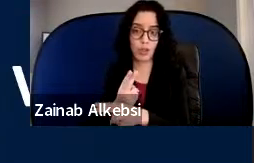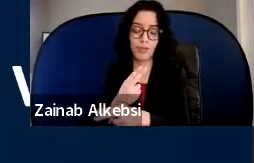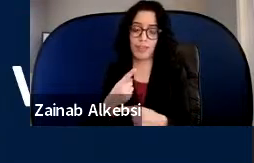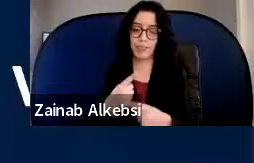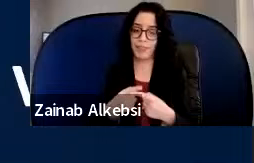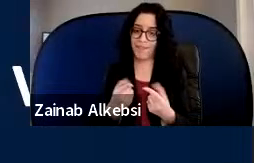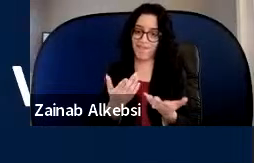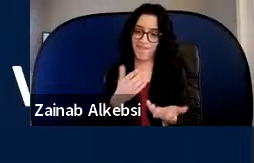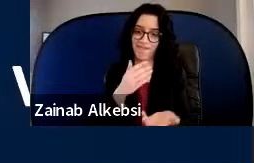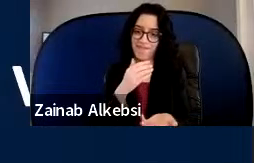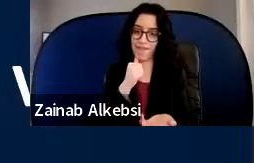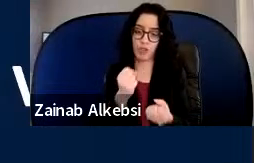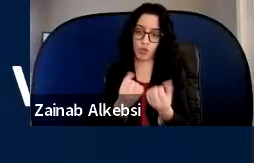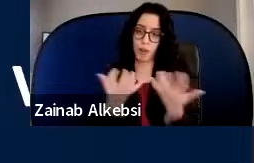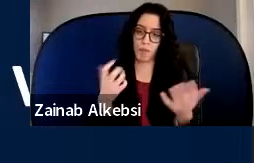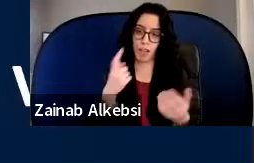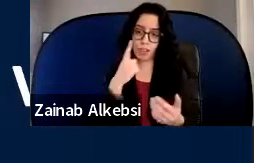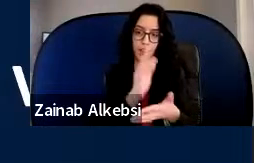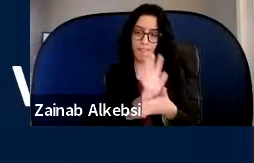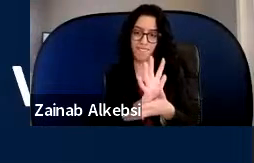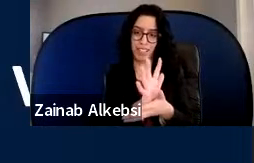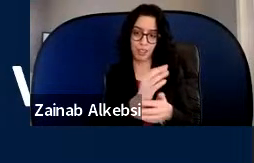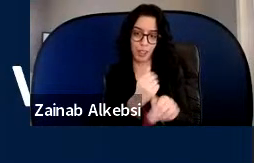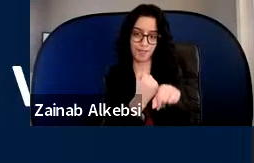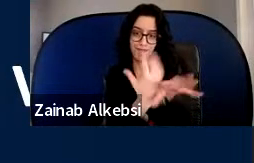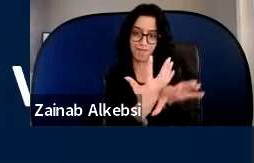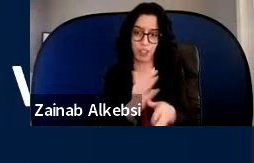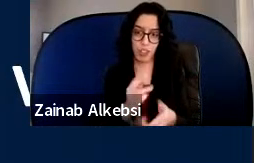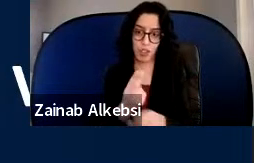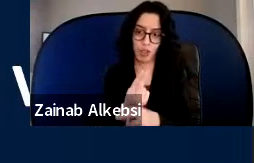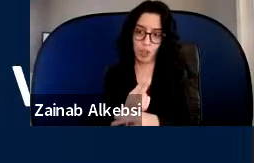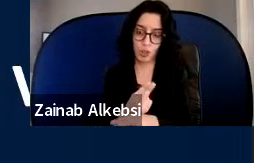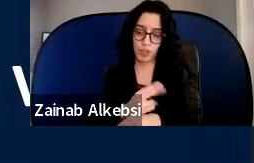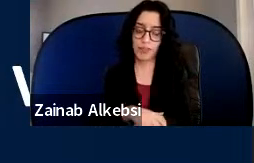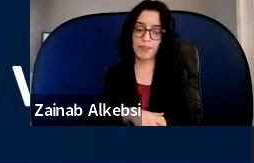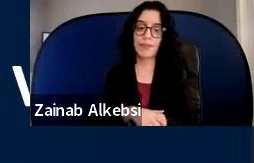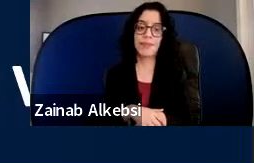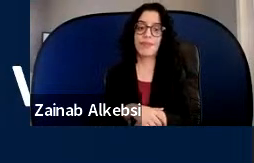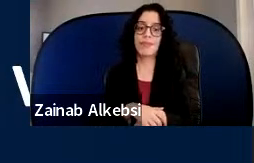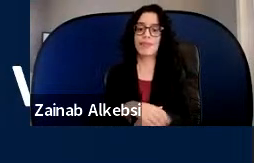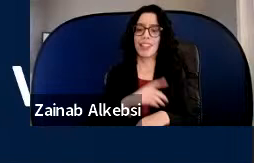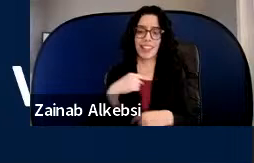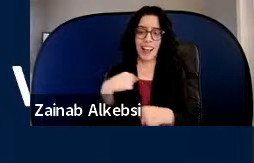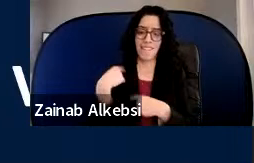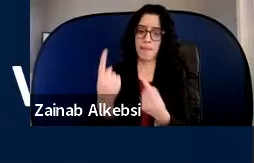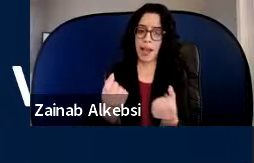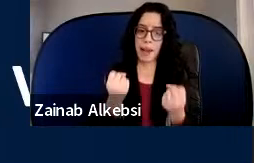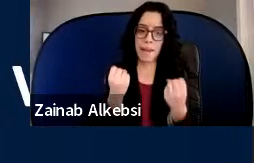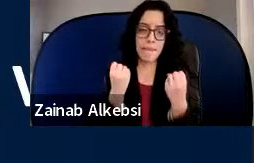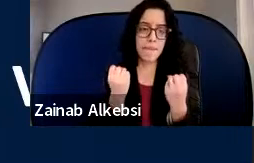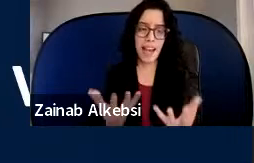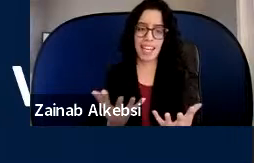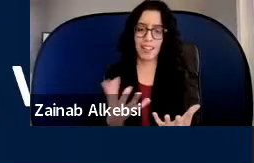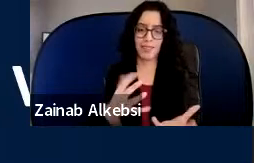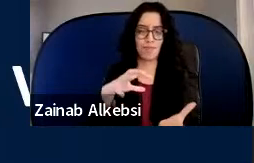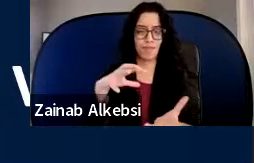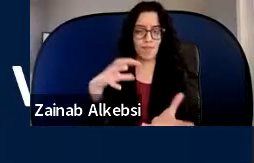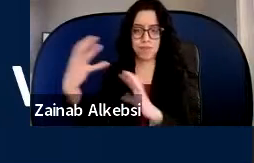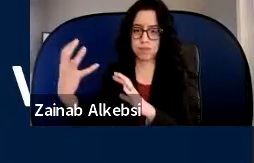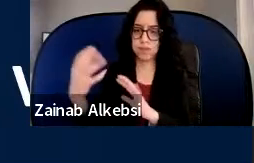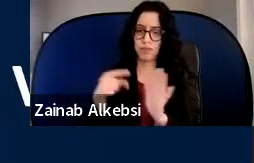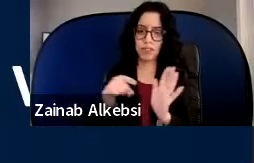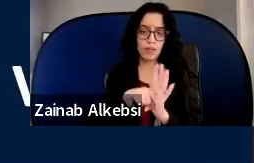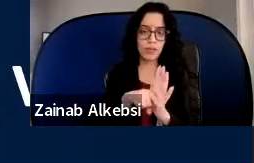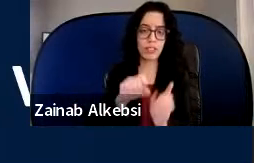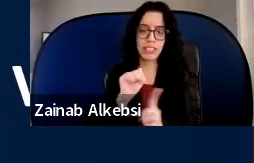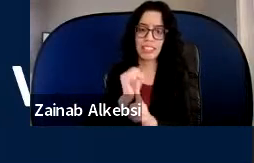language, spoken language interpretation because it has a strong audio base, but they don't always have a strong enough video base and